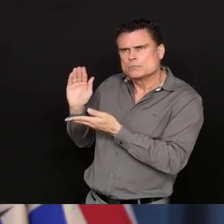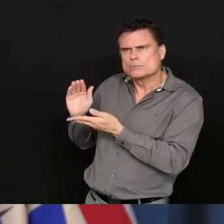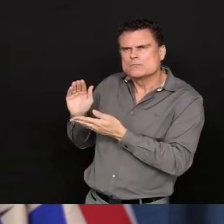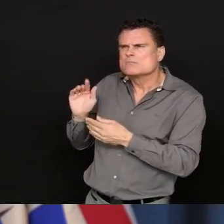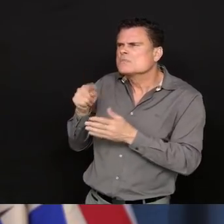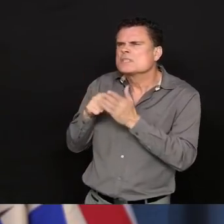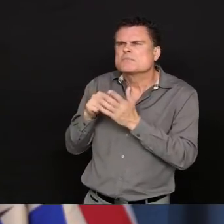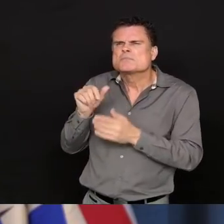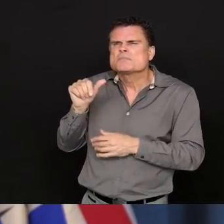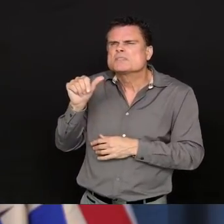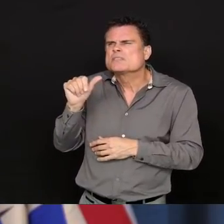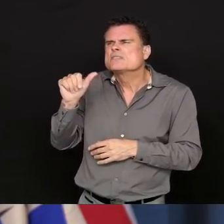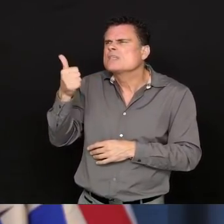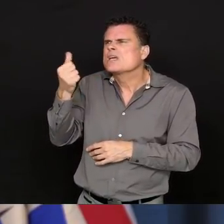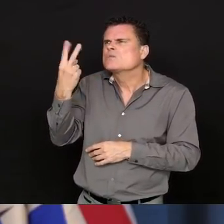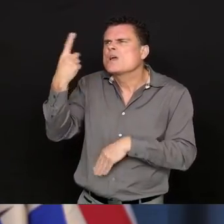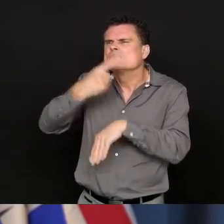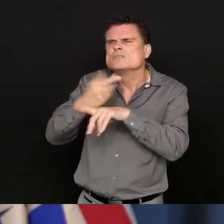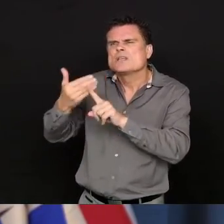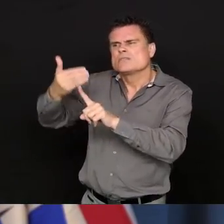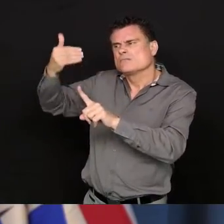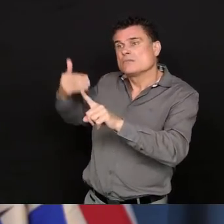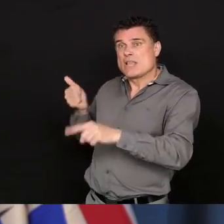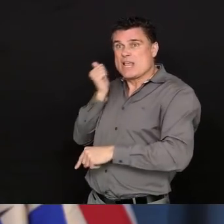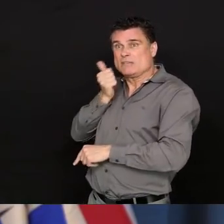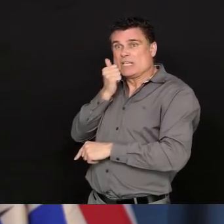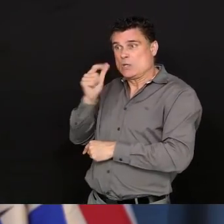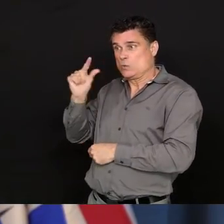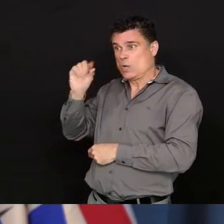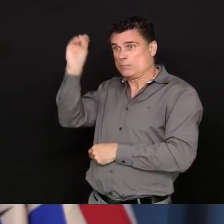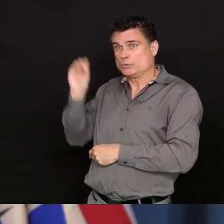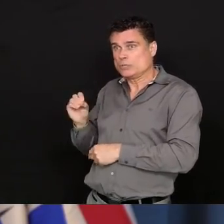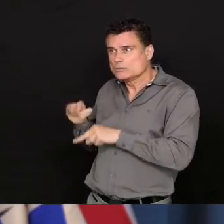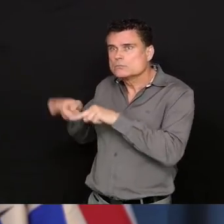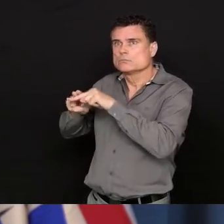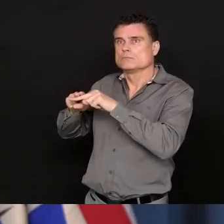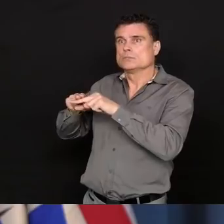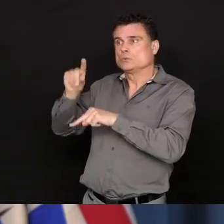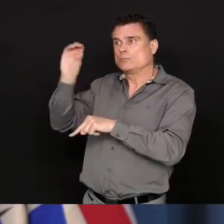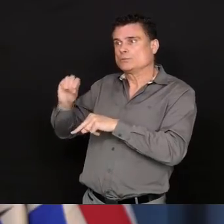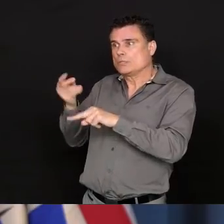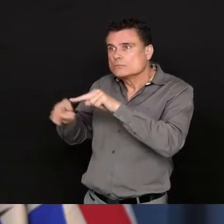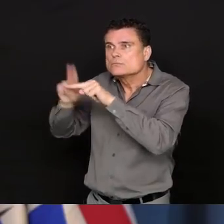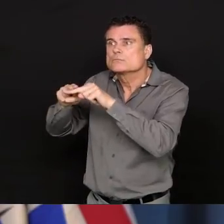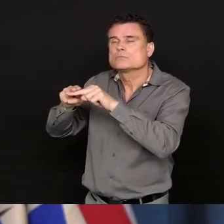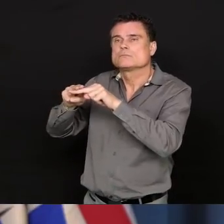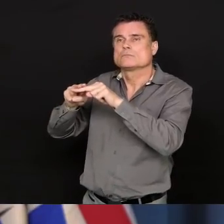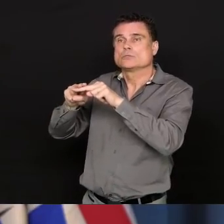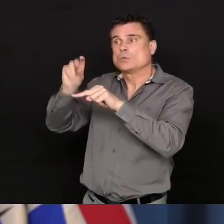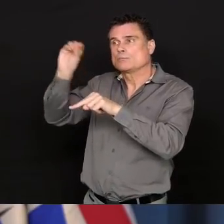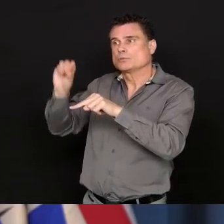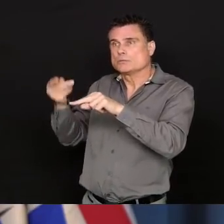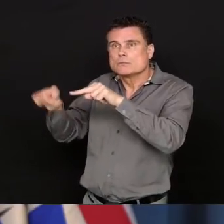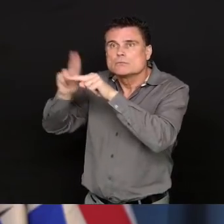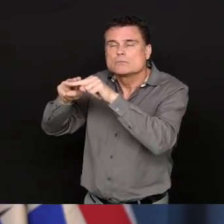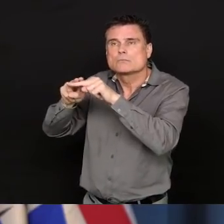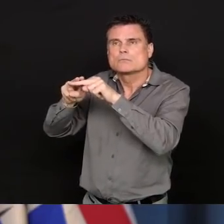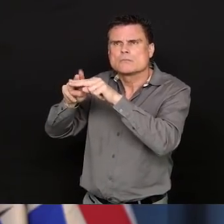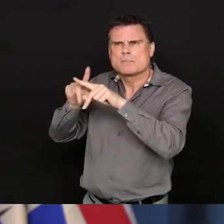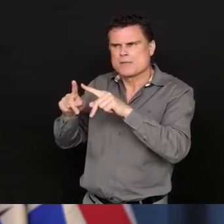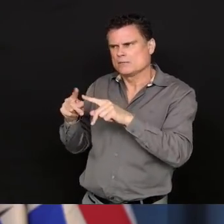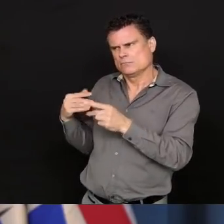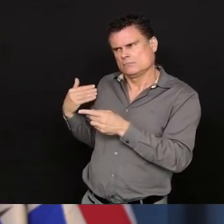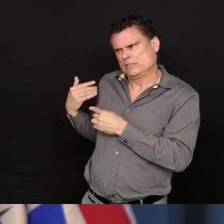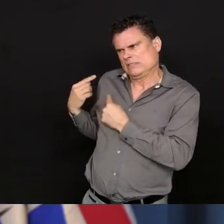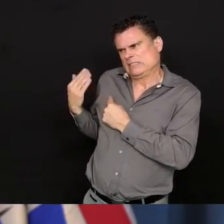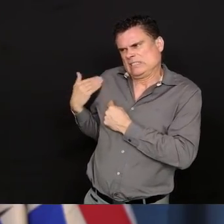more for a few days, and then it chopped it down to 10, 12. Now we're at 2. Are you generally, I mean, are you counting a 2% increase